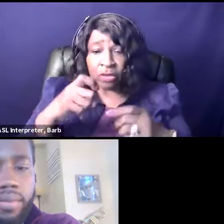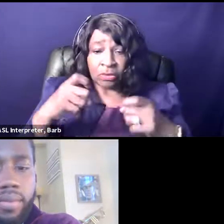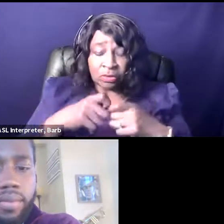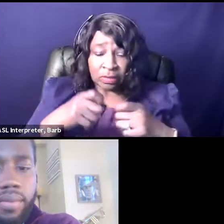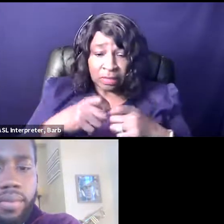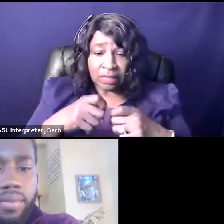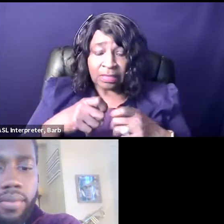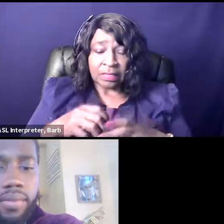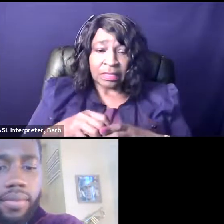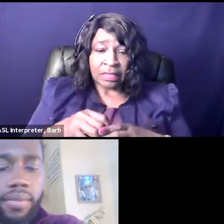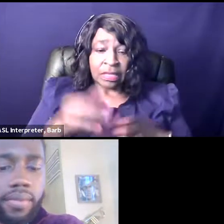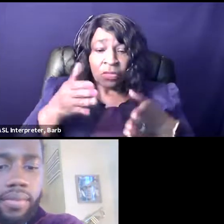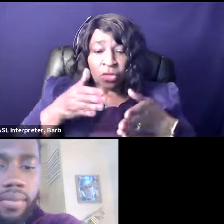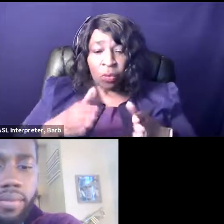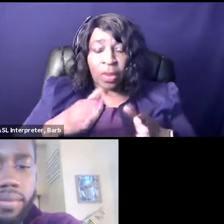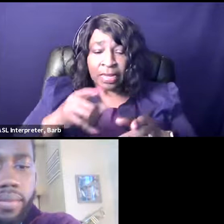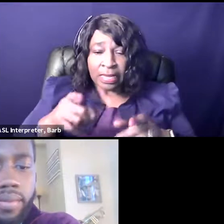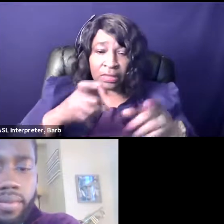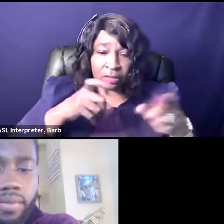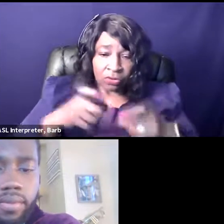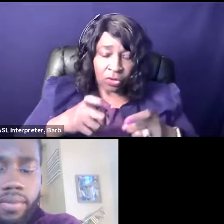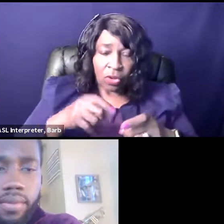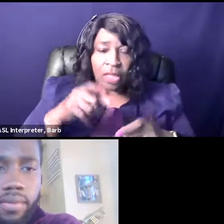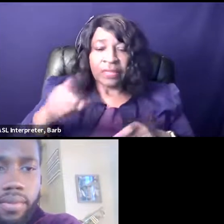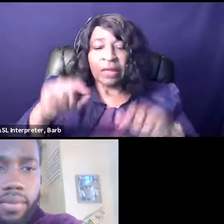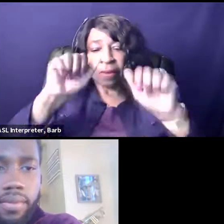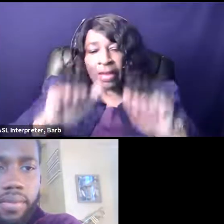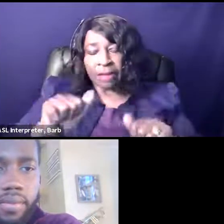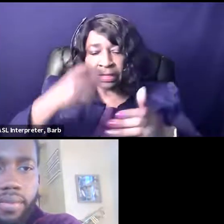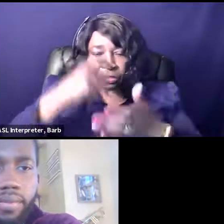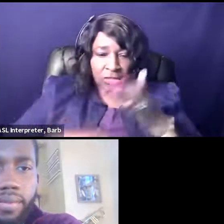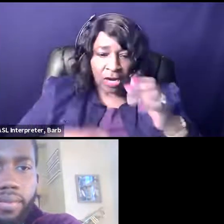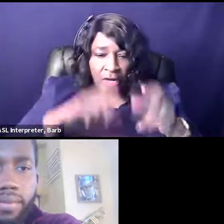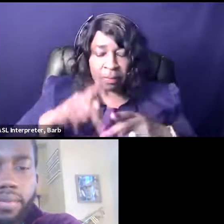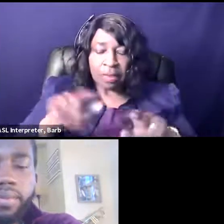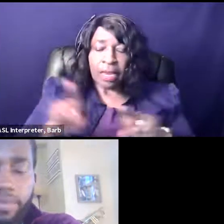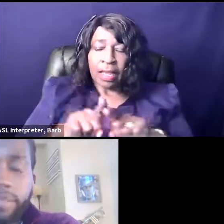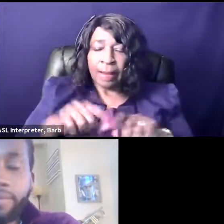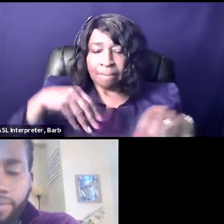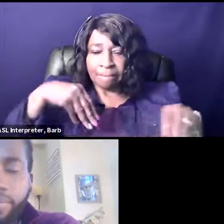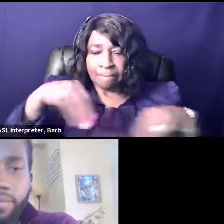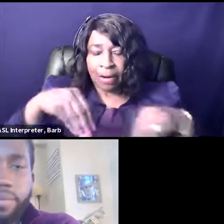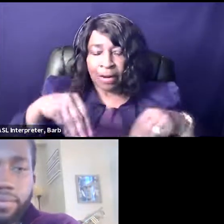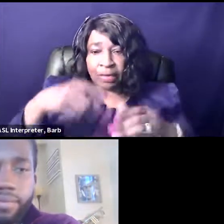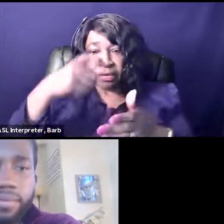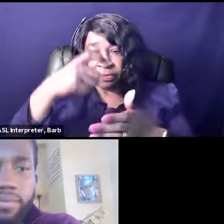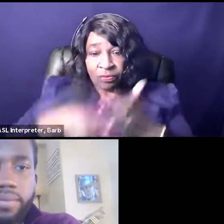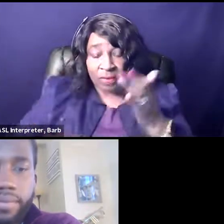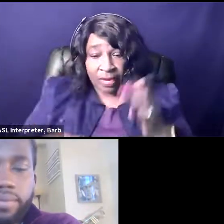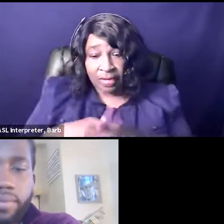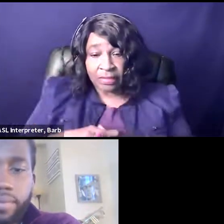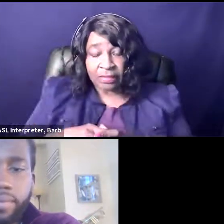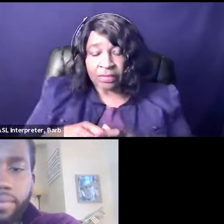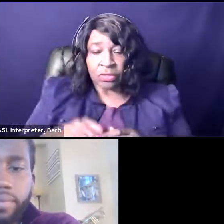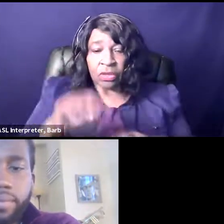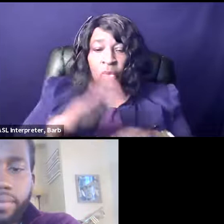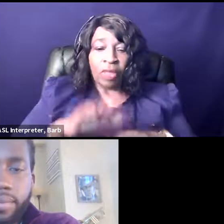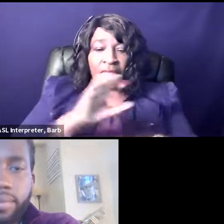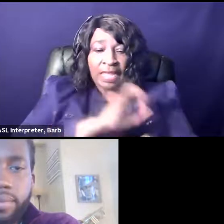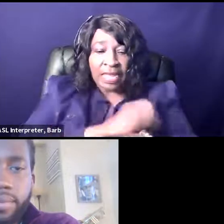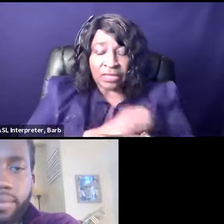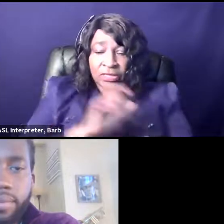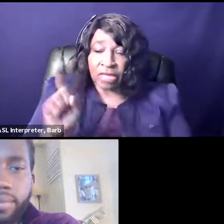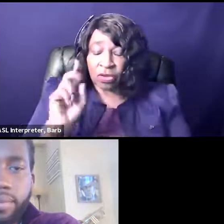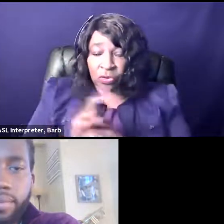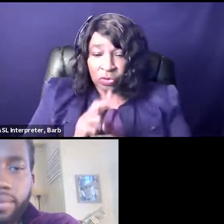is regulated, we're able to charge people like market rates on the energy that they use. And so,